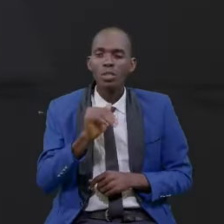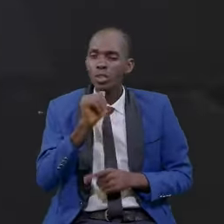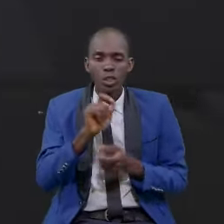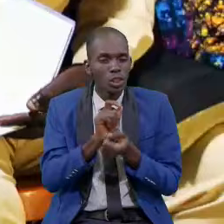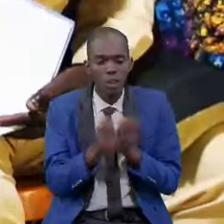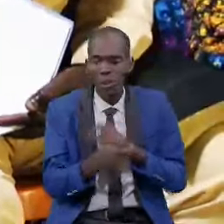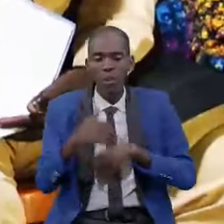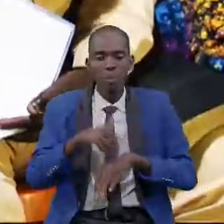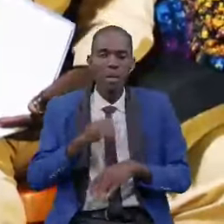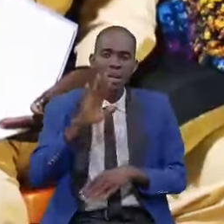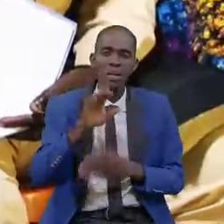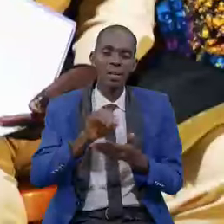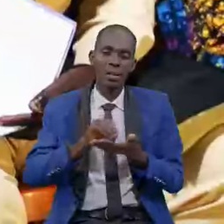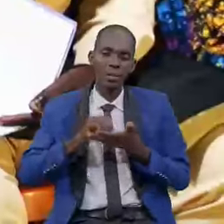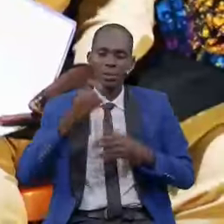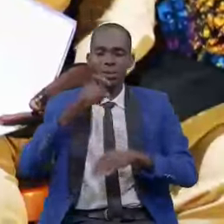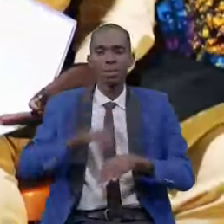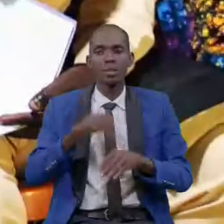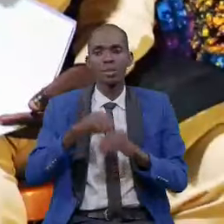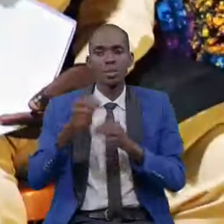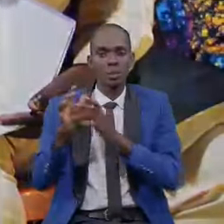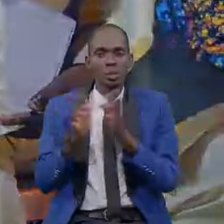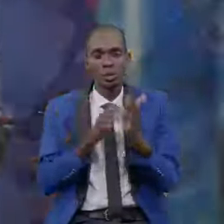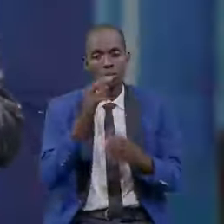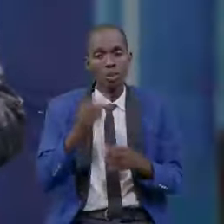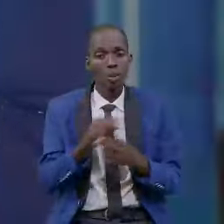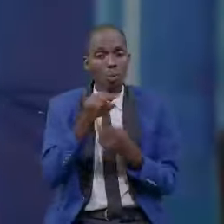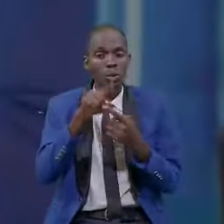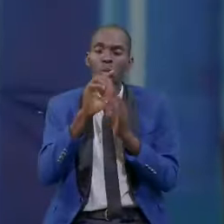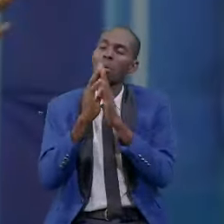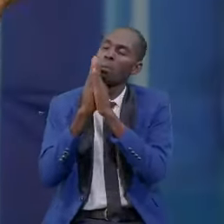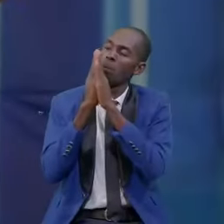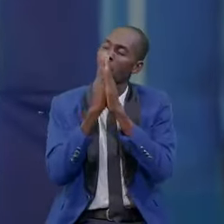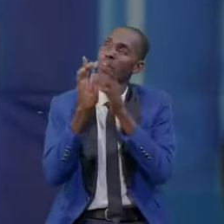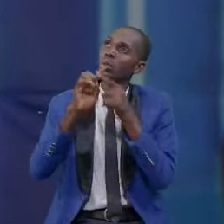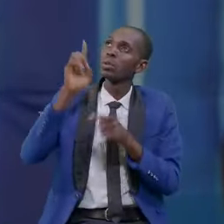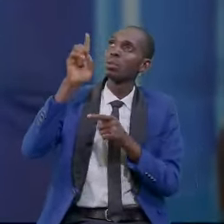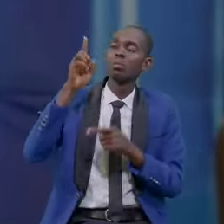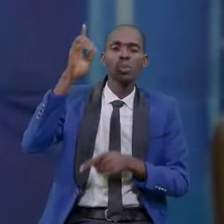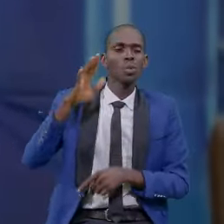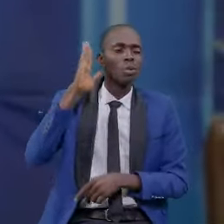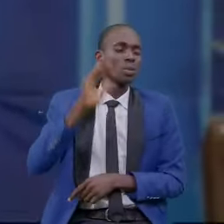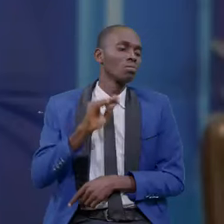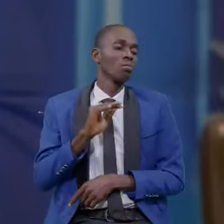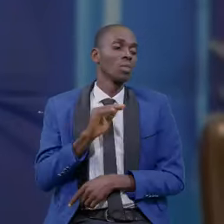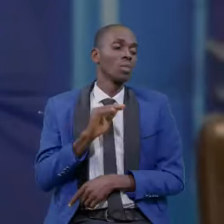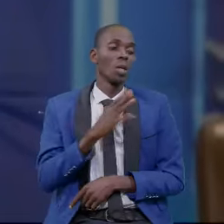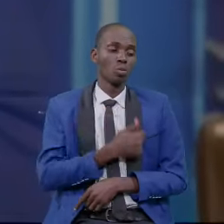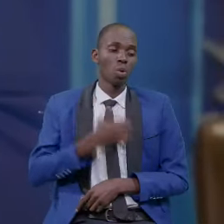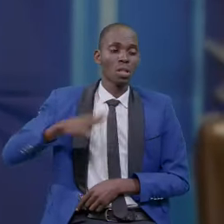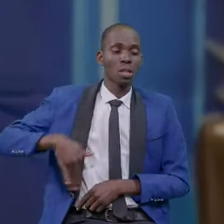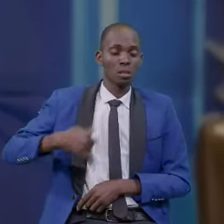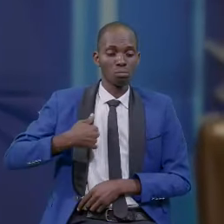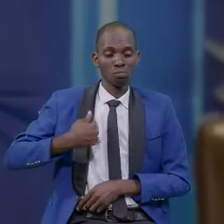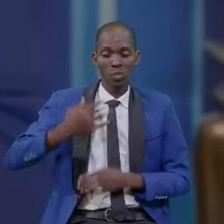time. When you offer your prayer to the Lord, he will not say, I have changed now. No, he will